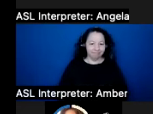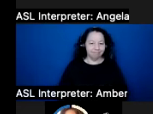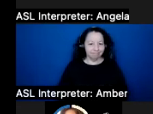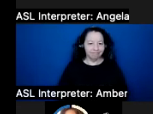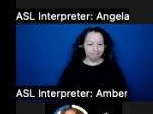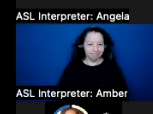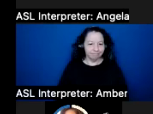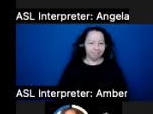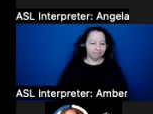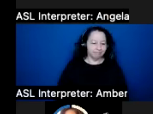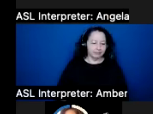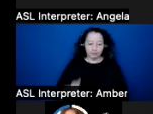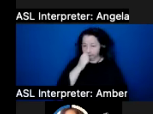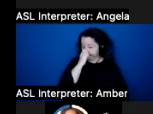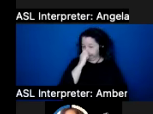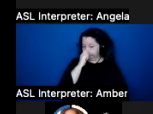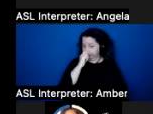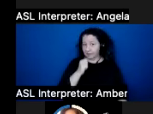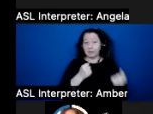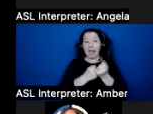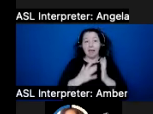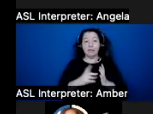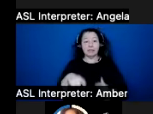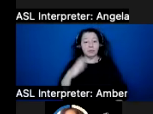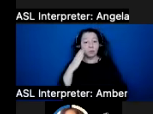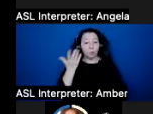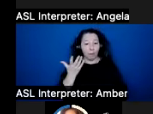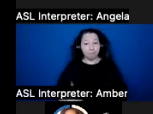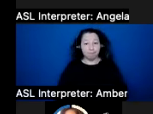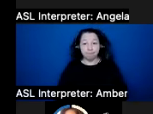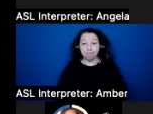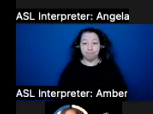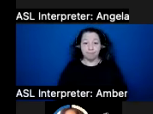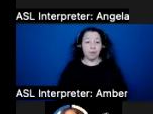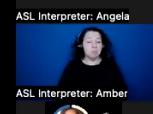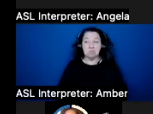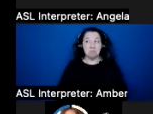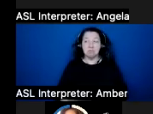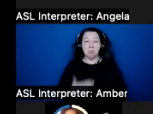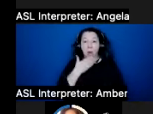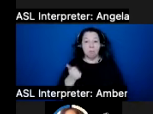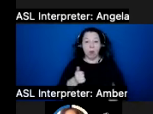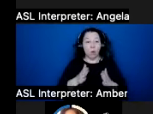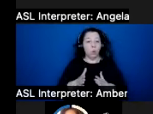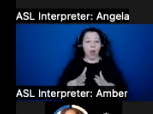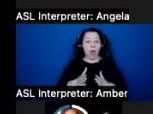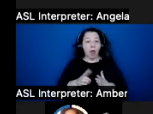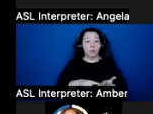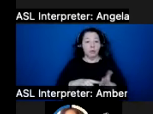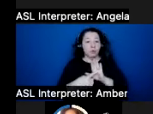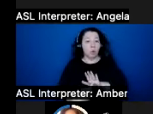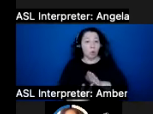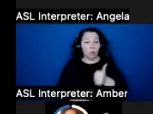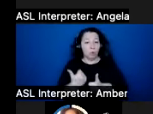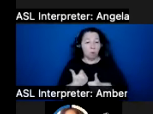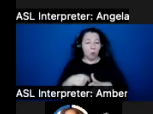Okay, so what advocates need to know. It seems to me that there is no better way to uncover the deepest value of a culture than to